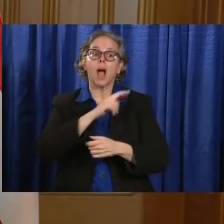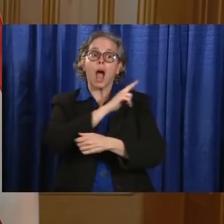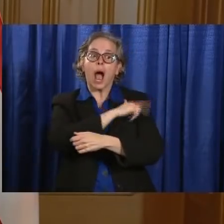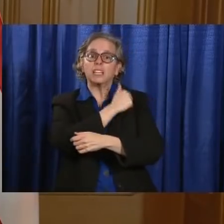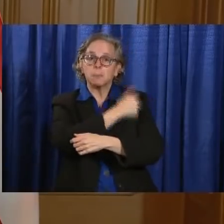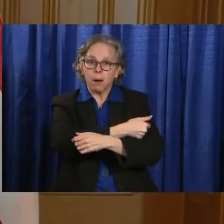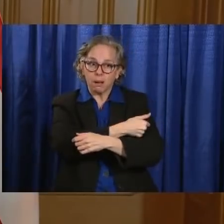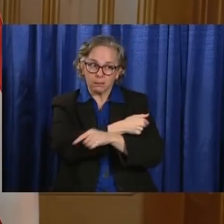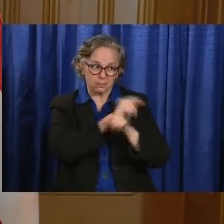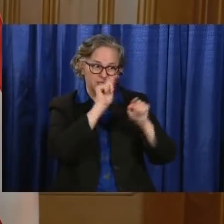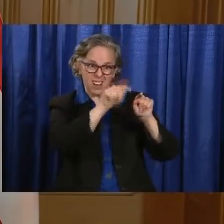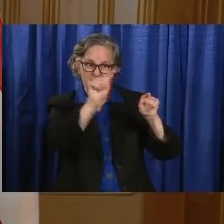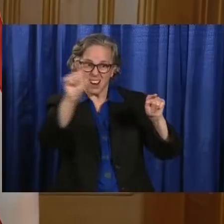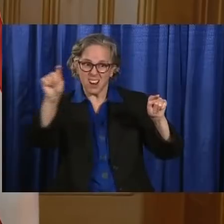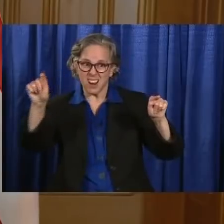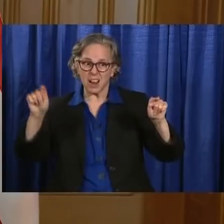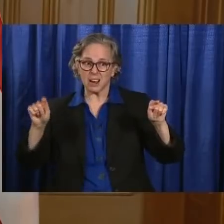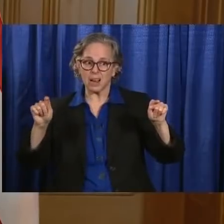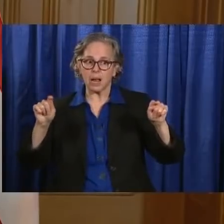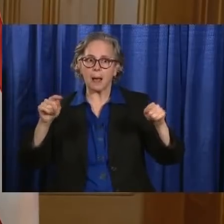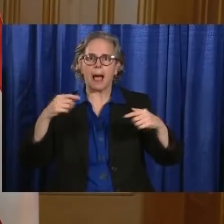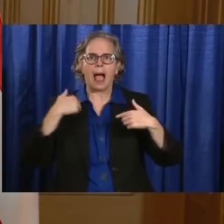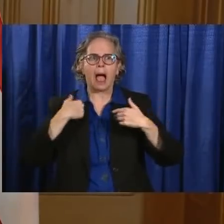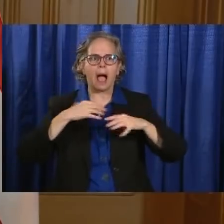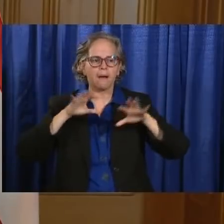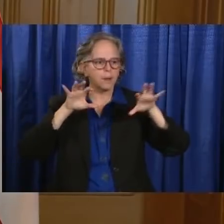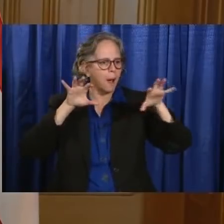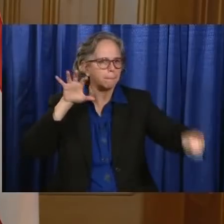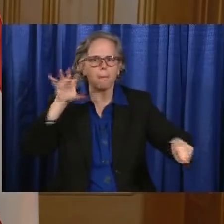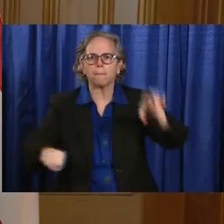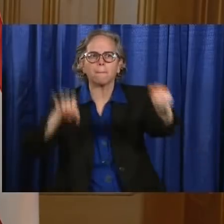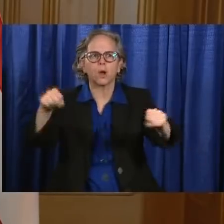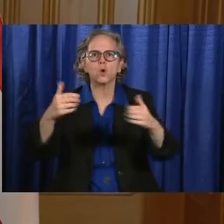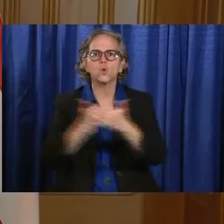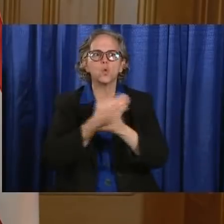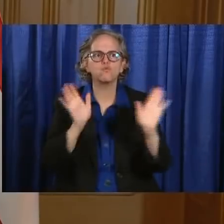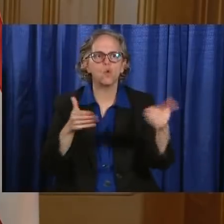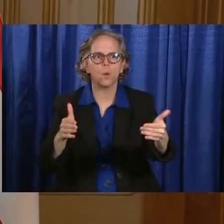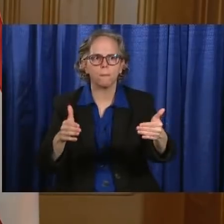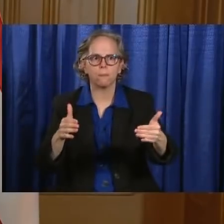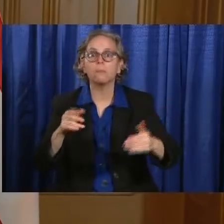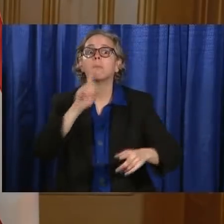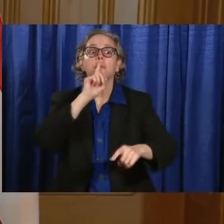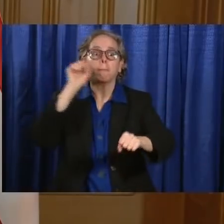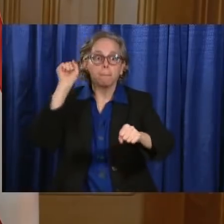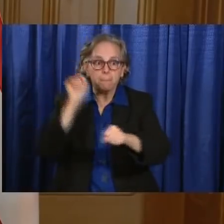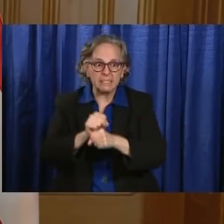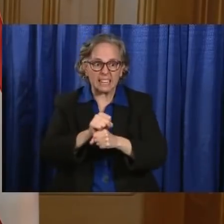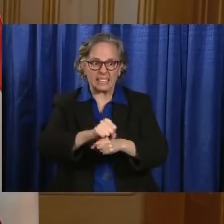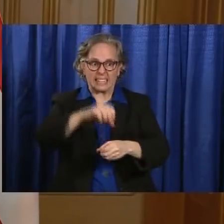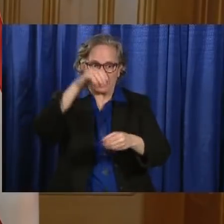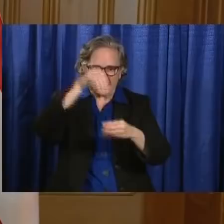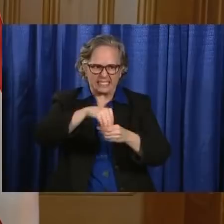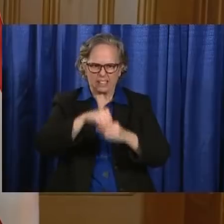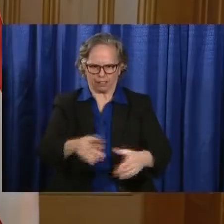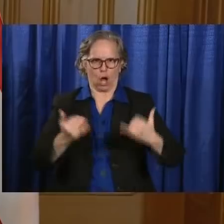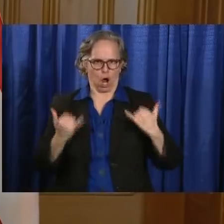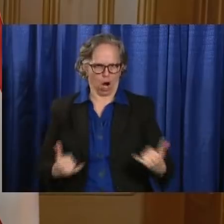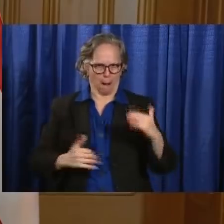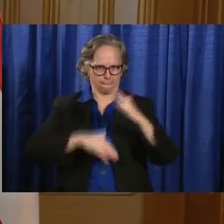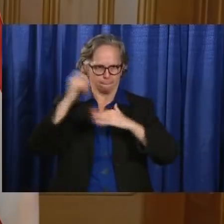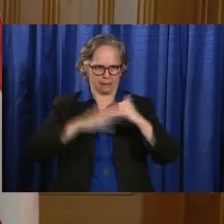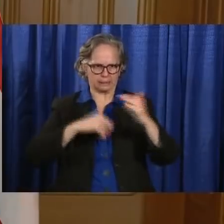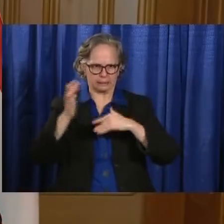creating additional rooms. They're finding ways to build out literally inside their own campus, inside their